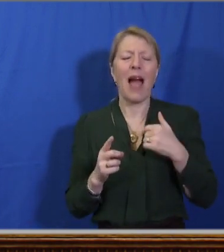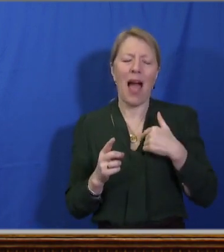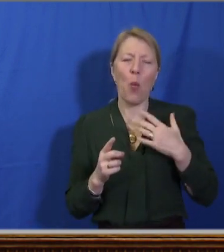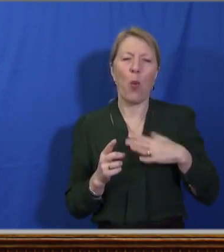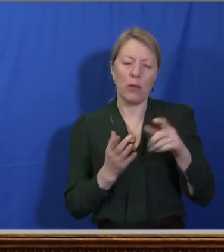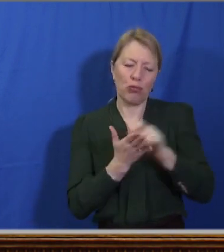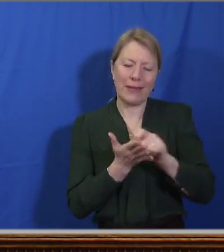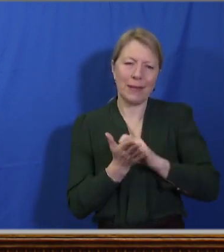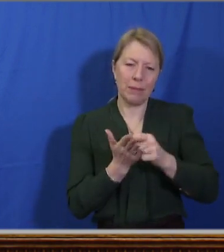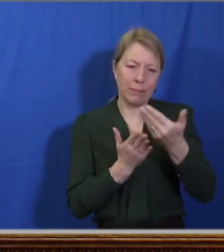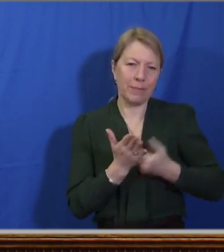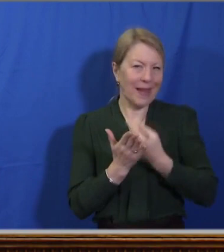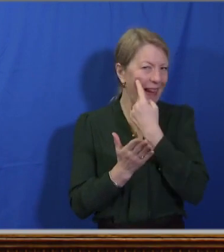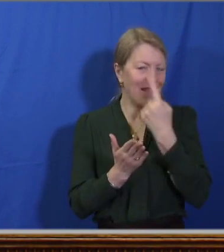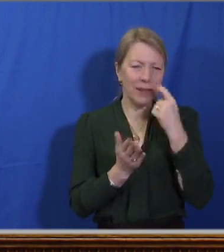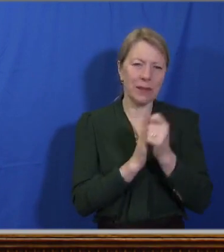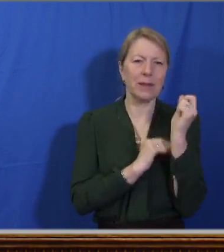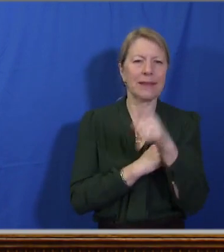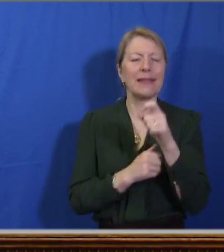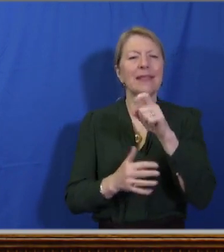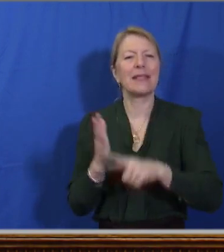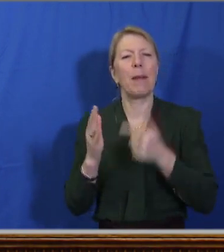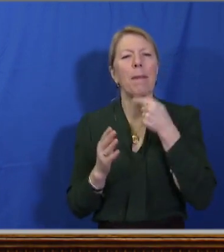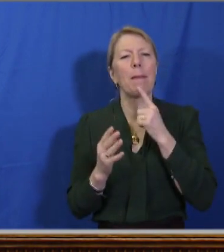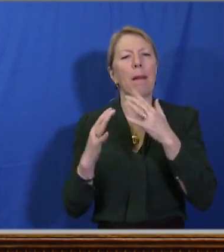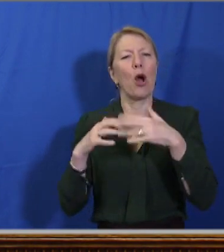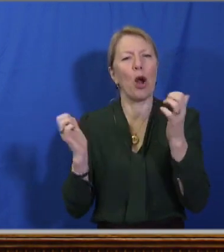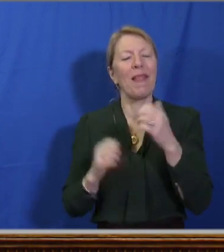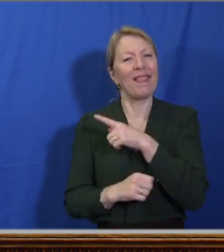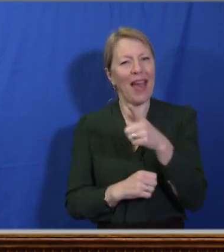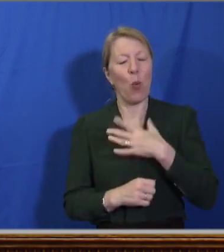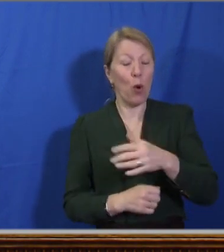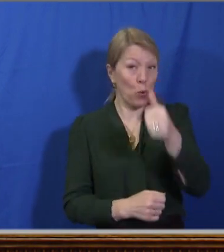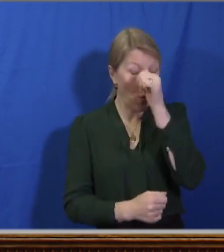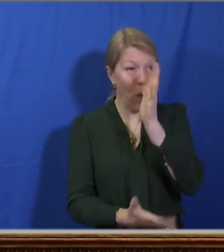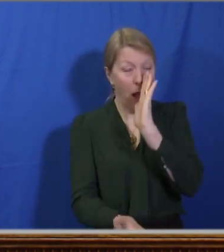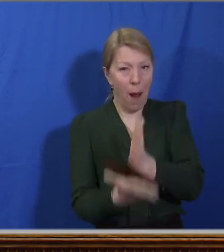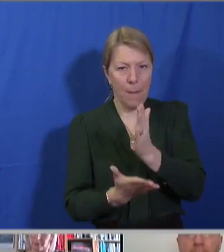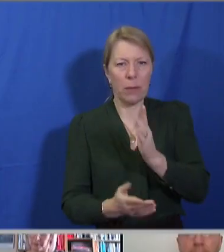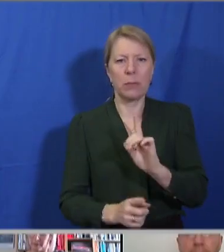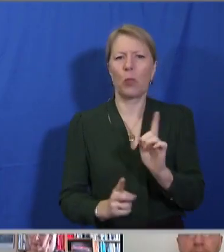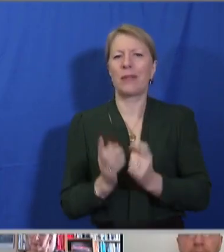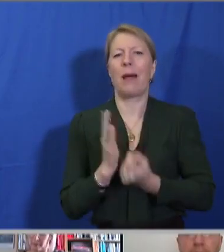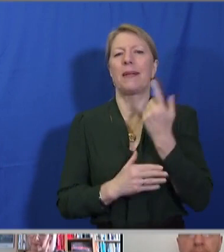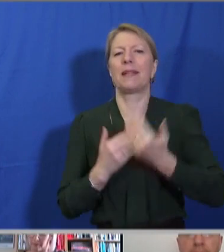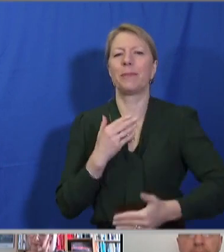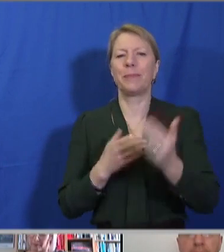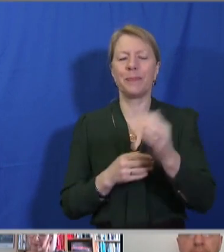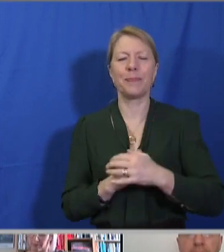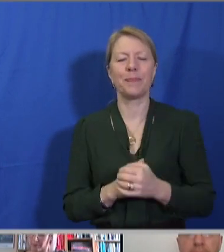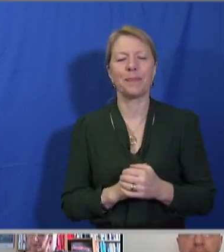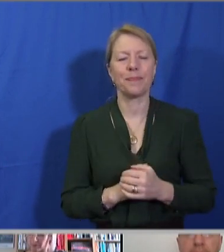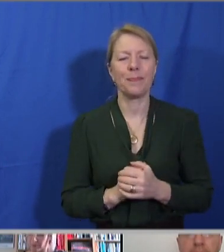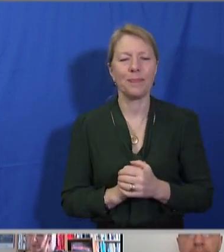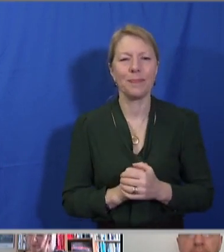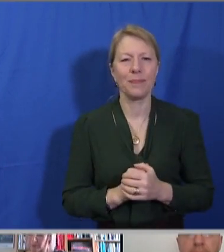Disabled People's Parliament because it's too important an issue. Yep. Thank you, Aurelia. Yep. Go ahead, Mark.